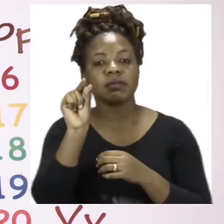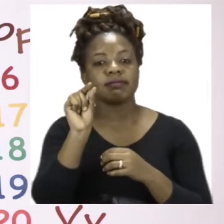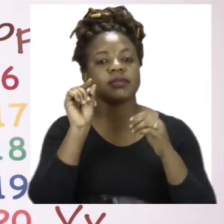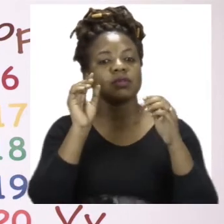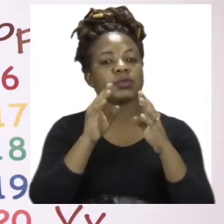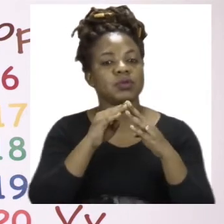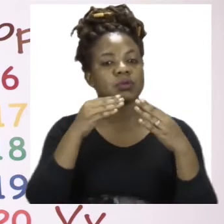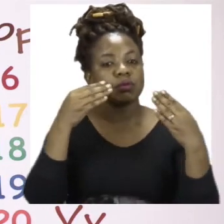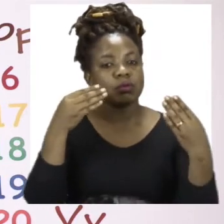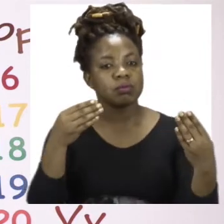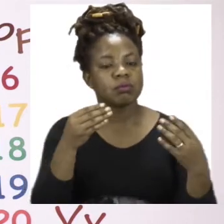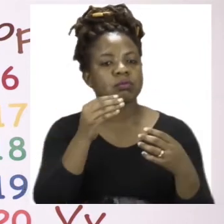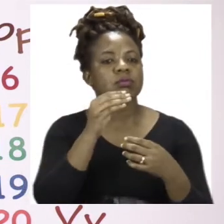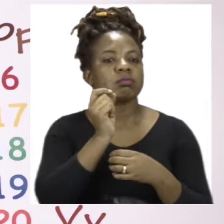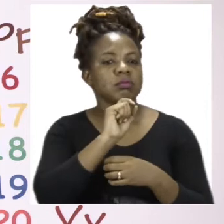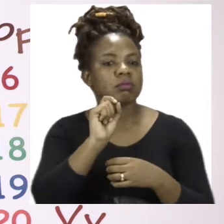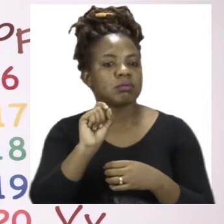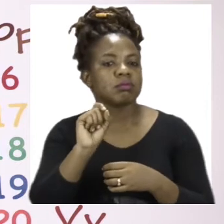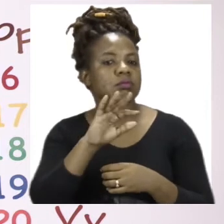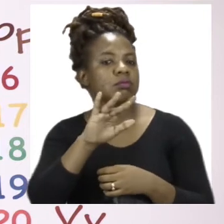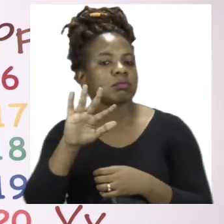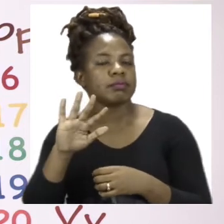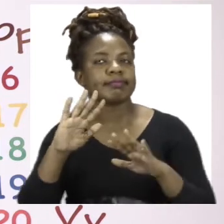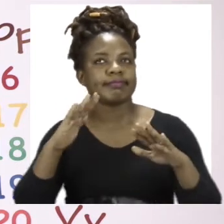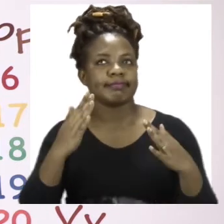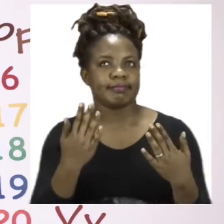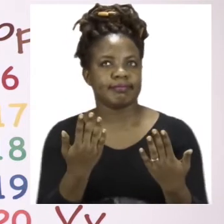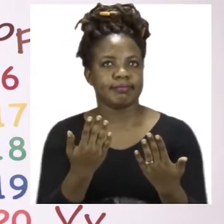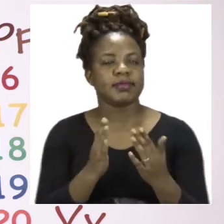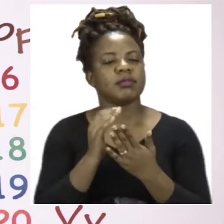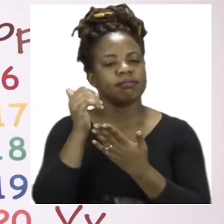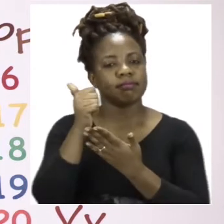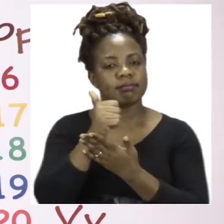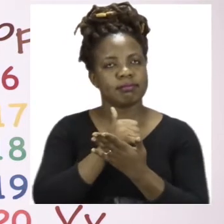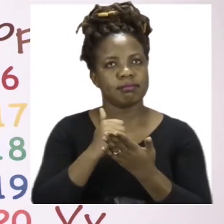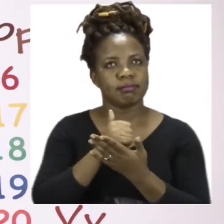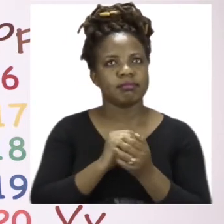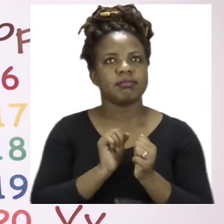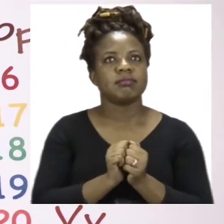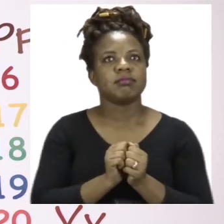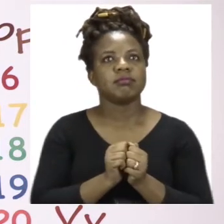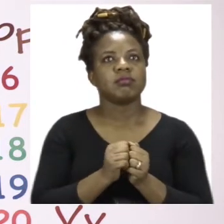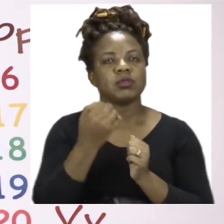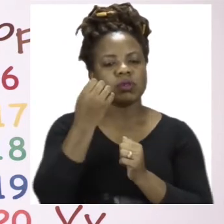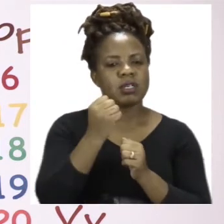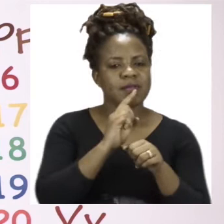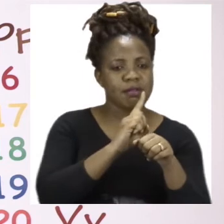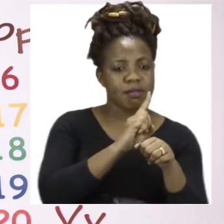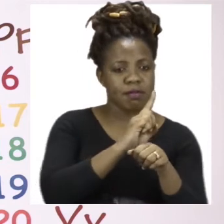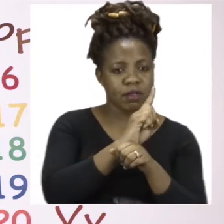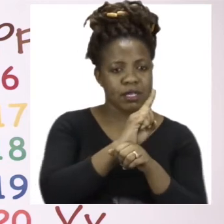it neatly. Now they have given us the first letter and one of the letters inside